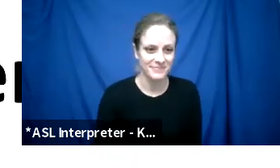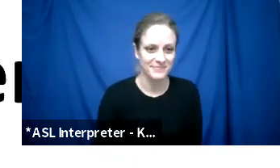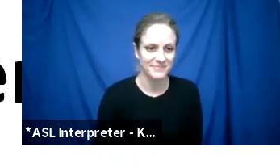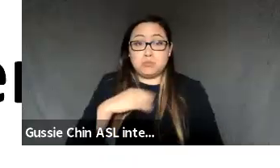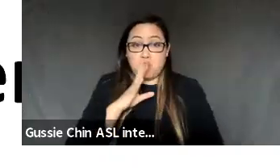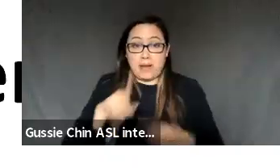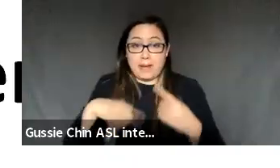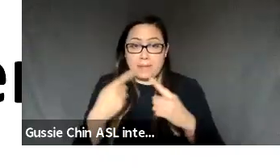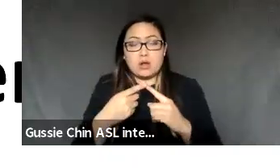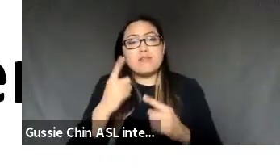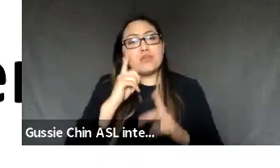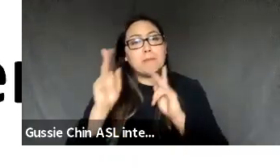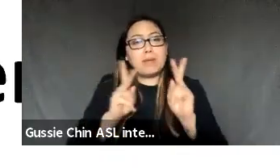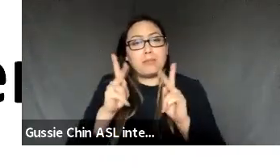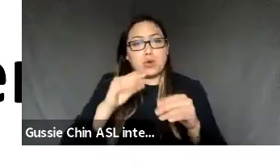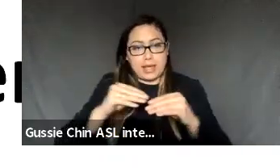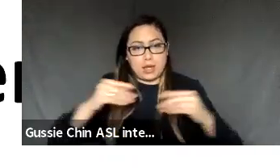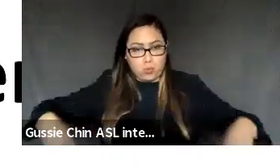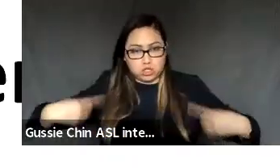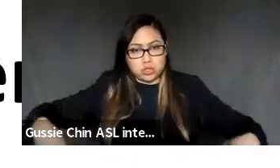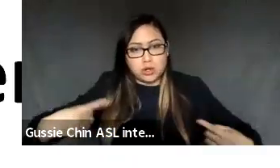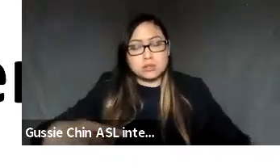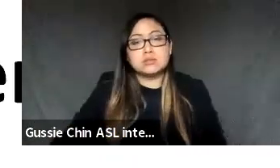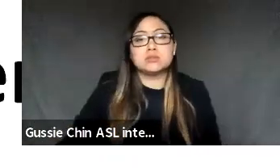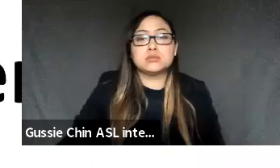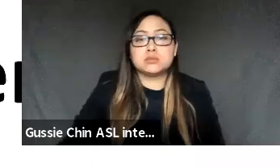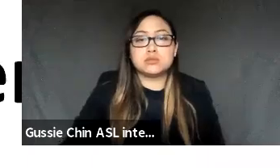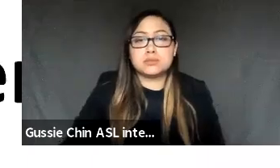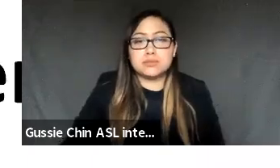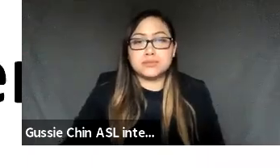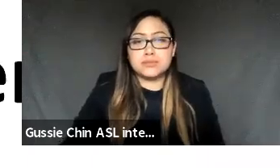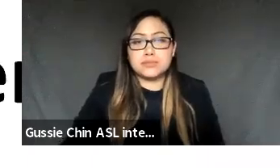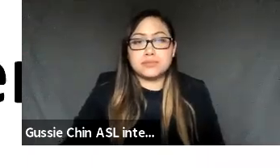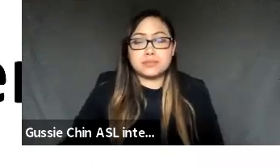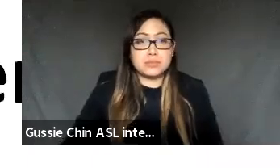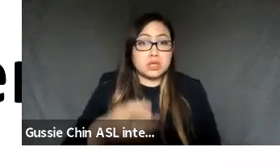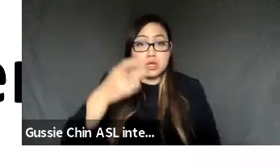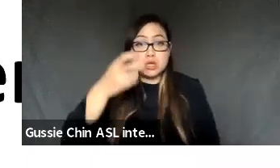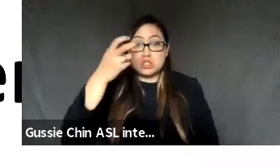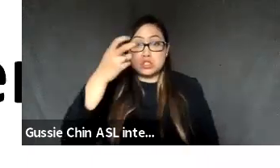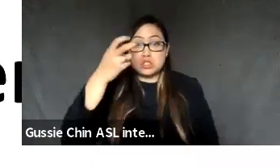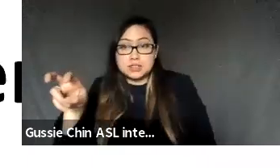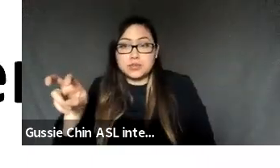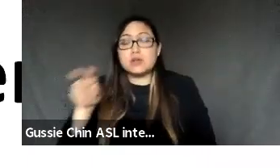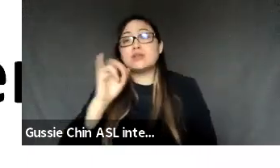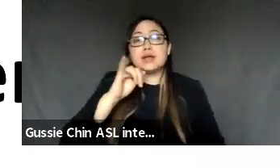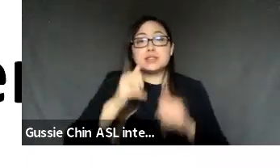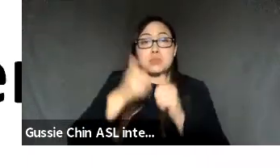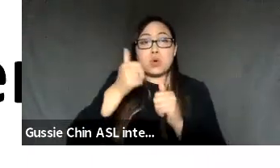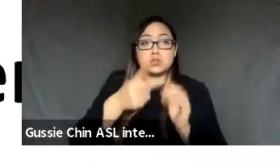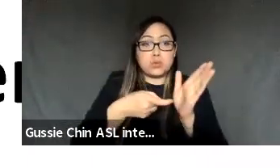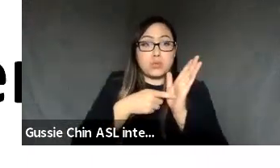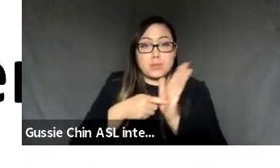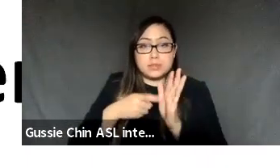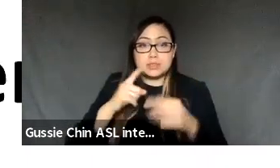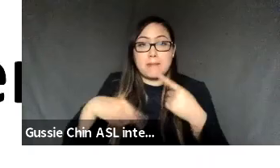about is for people in wheelchairs. It's about transfers, and that's what most of those requirements are